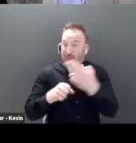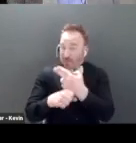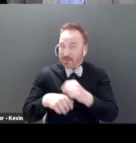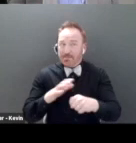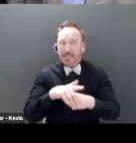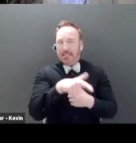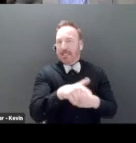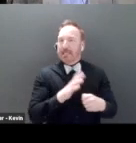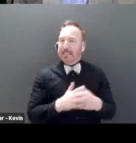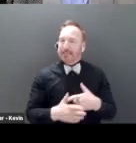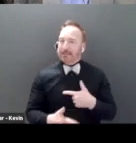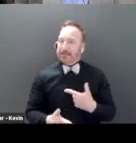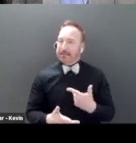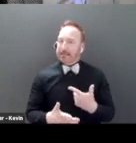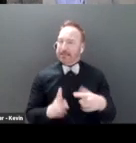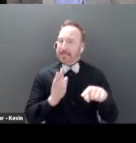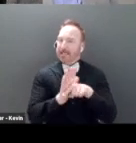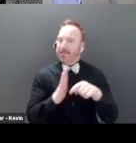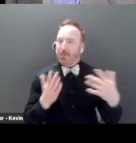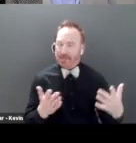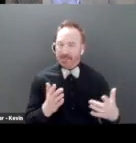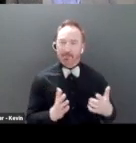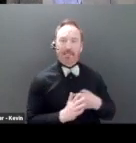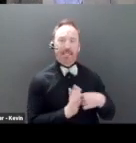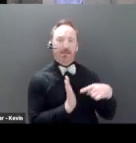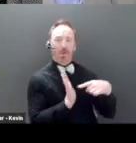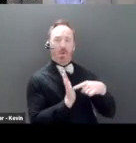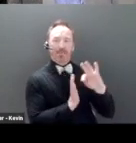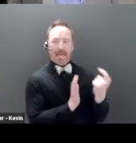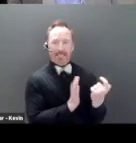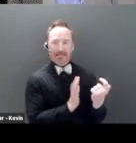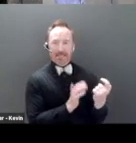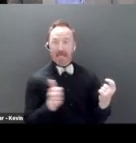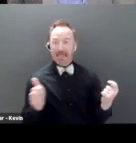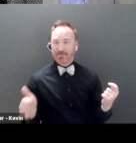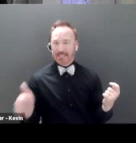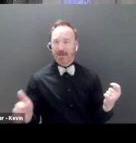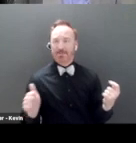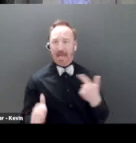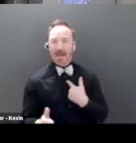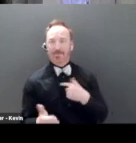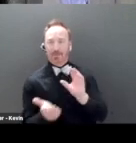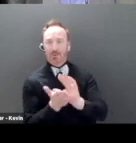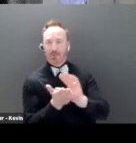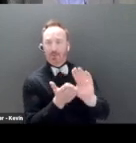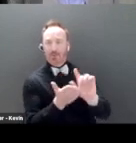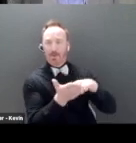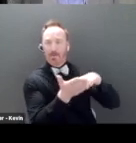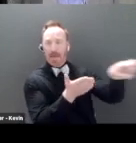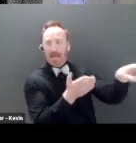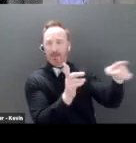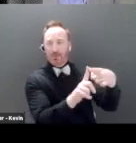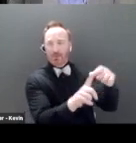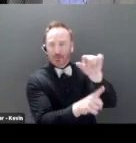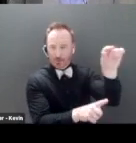event. And so they now have a tax liability, and they have to self-fund that tax liability. Don't necessarily want to